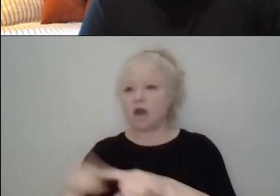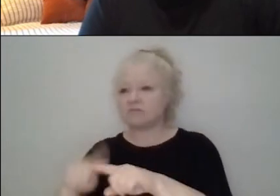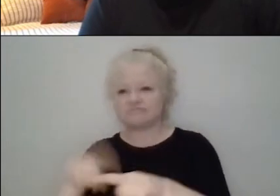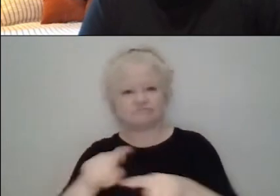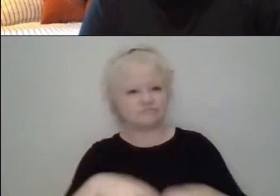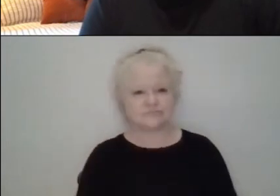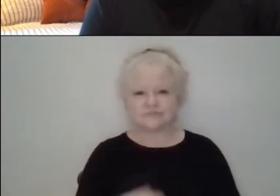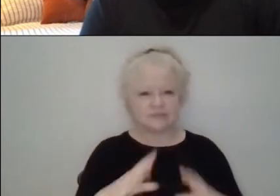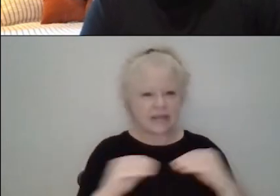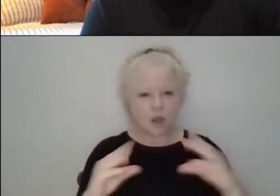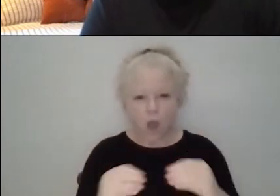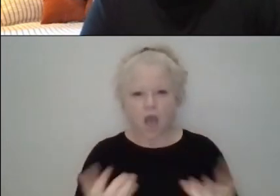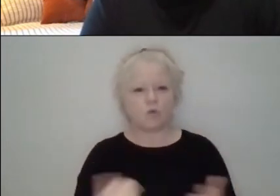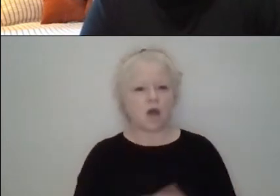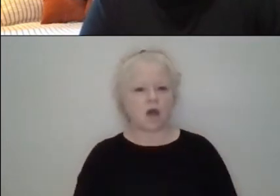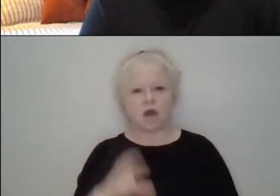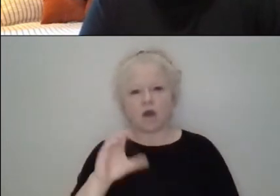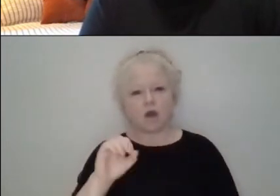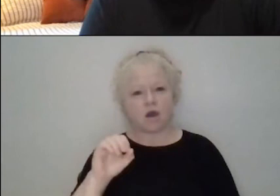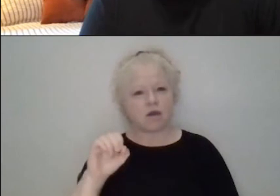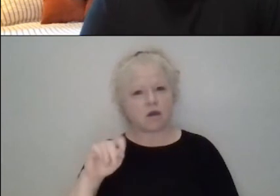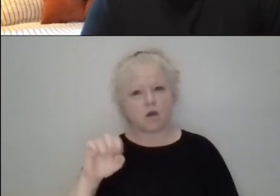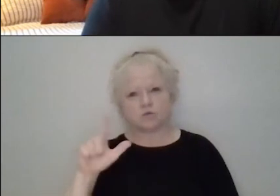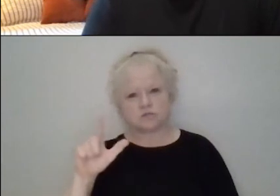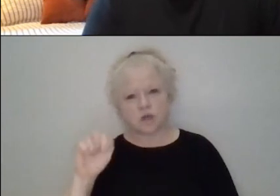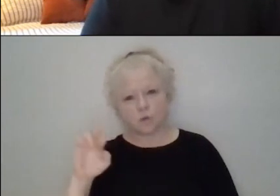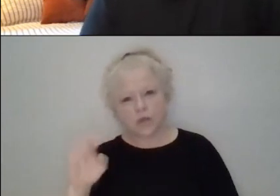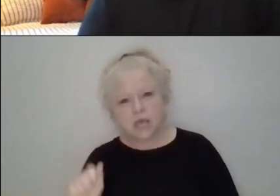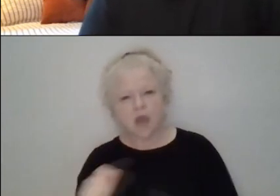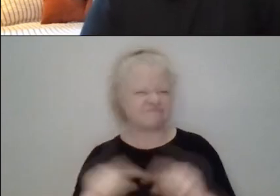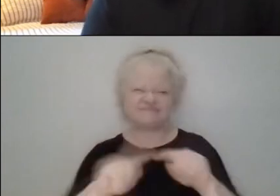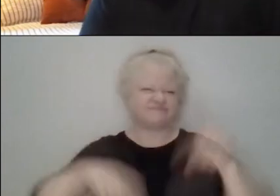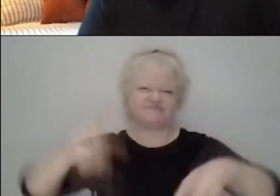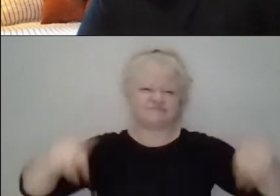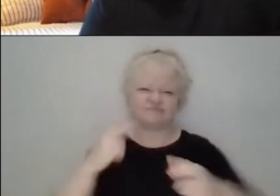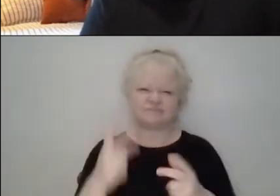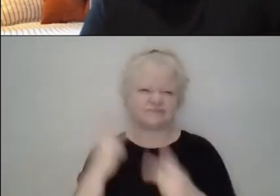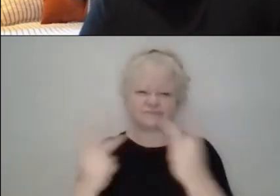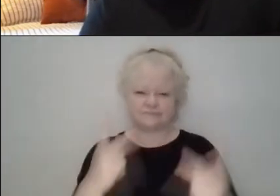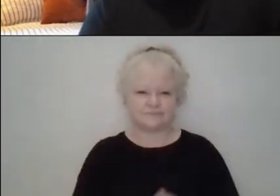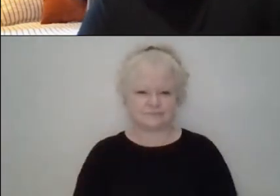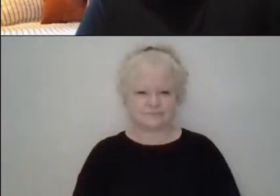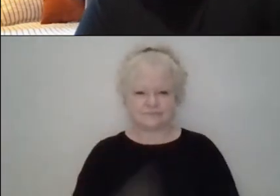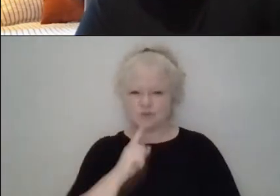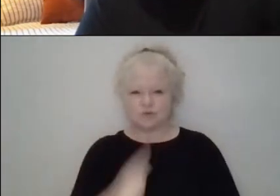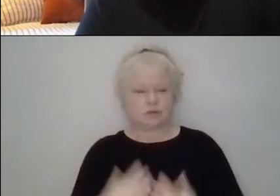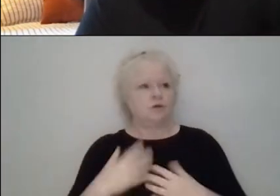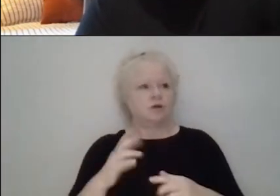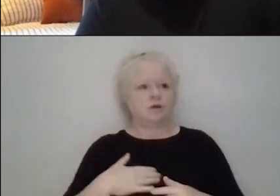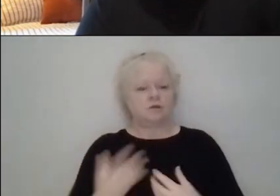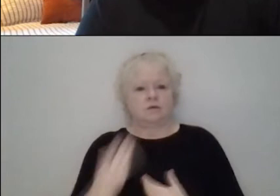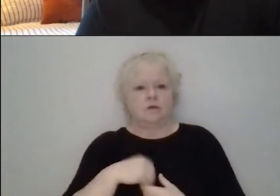and have done stories on projects I've found there. And it's really just been such an enrichment to my life.